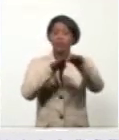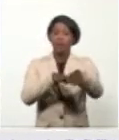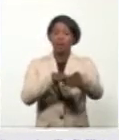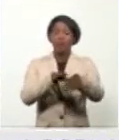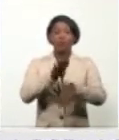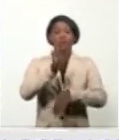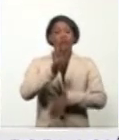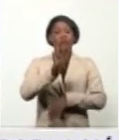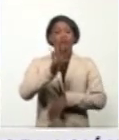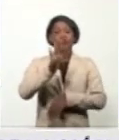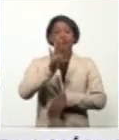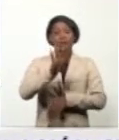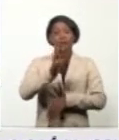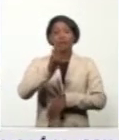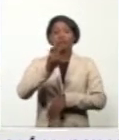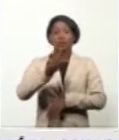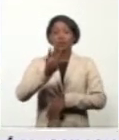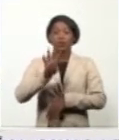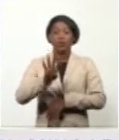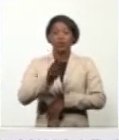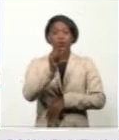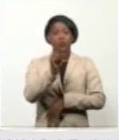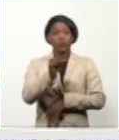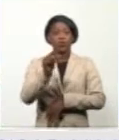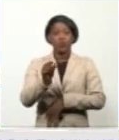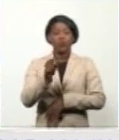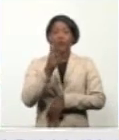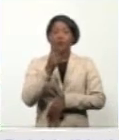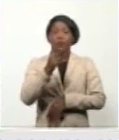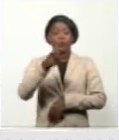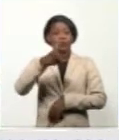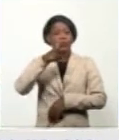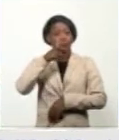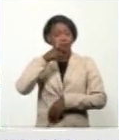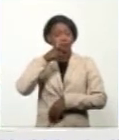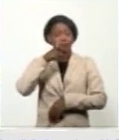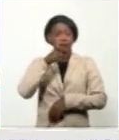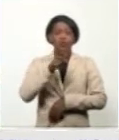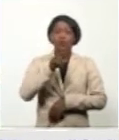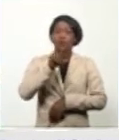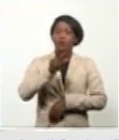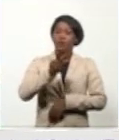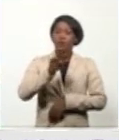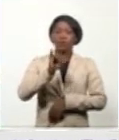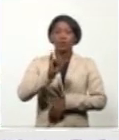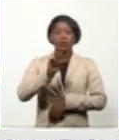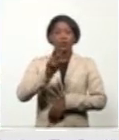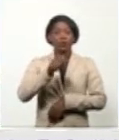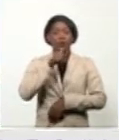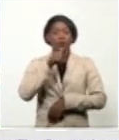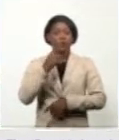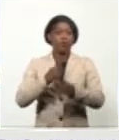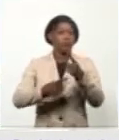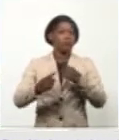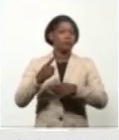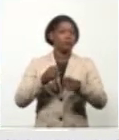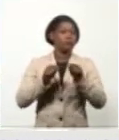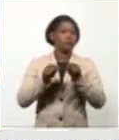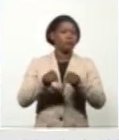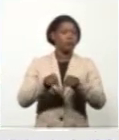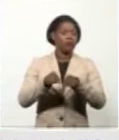disease what really has an important impact on the evolution. There